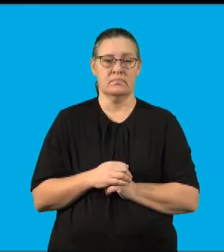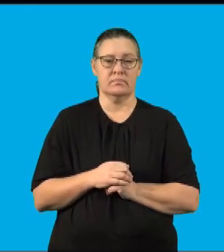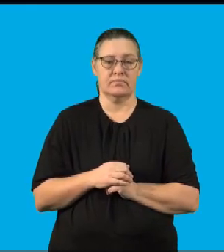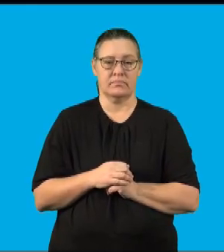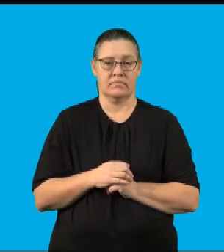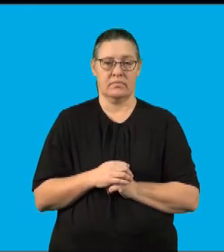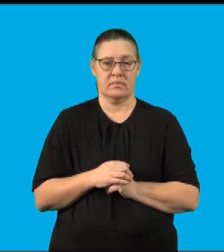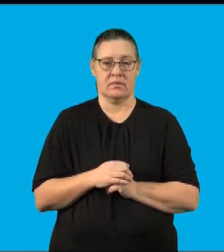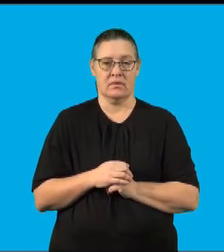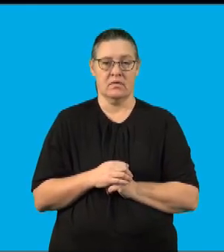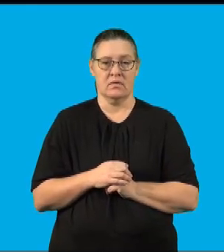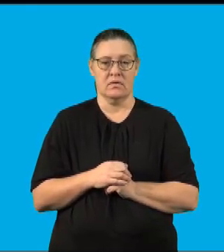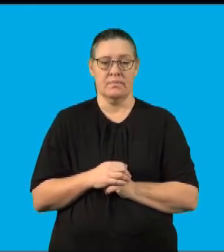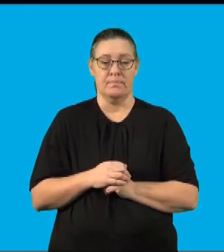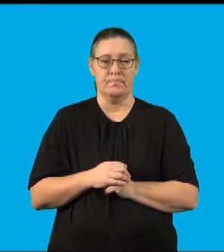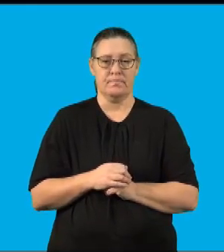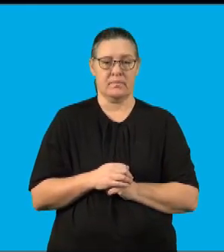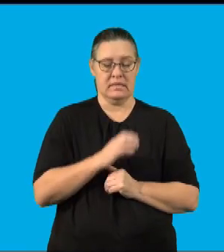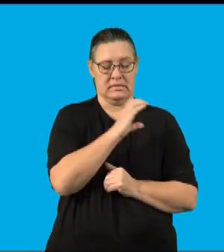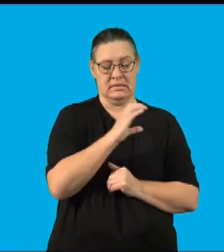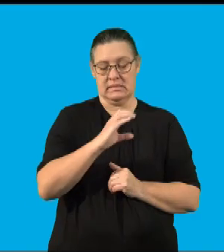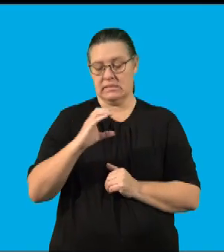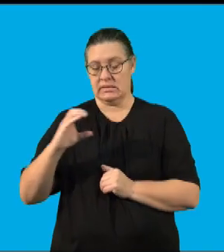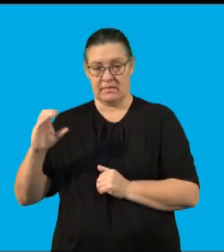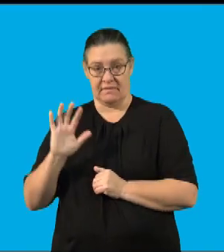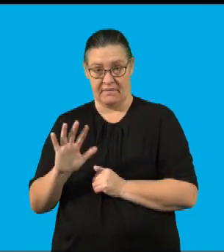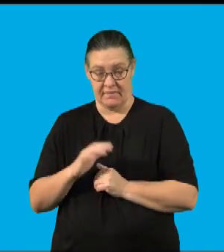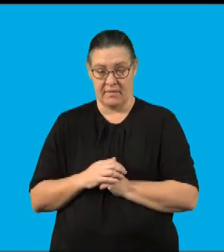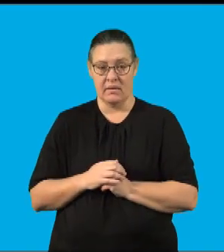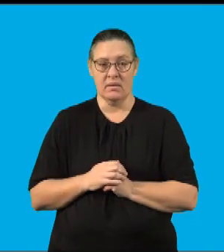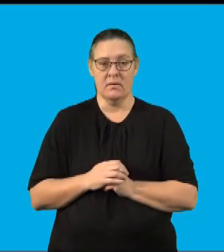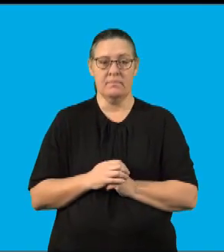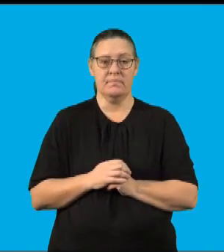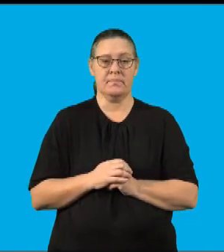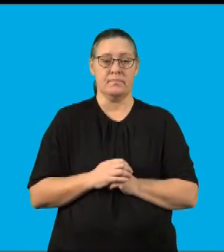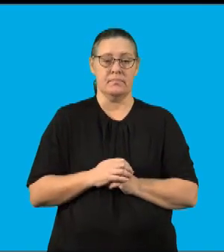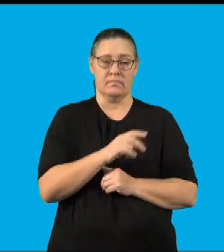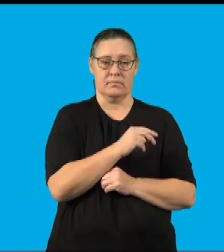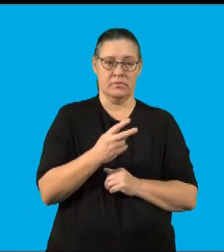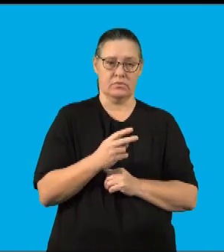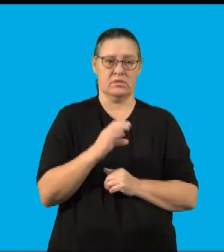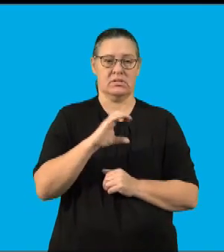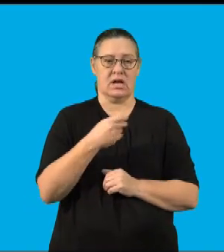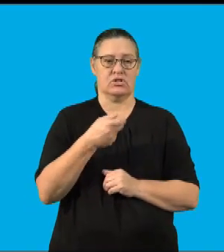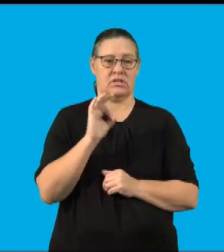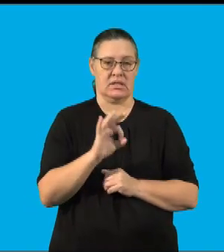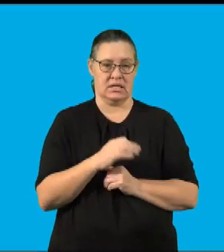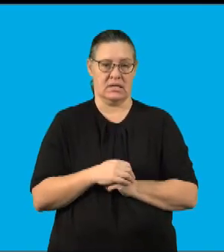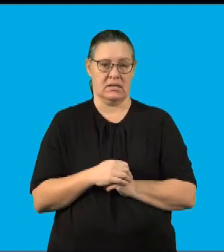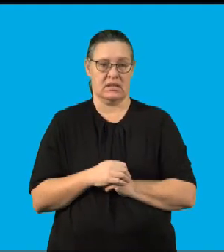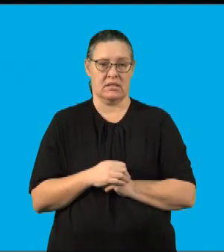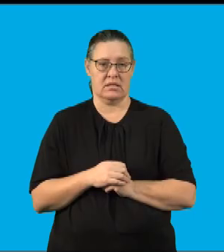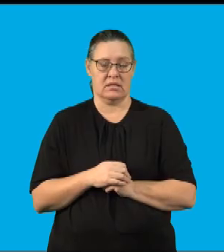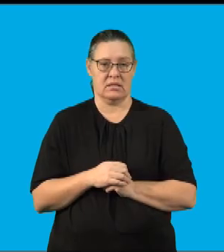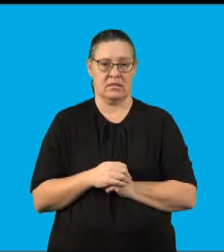it would be 1, 2, 3, 4, 5. On carbon number 2, we have a CH3. Then we have an